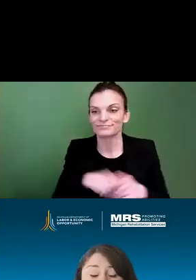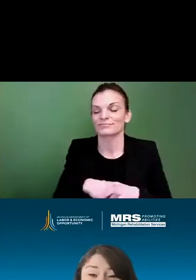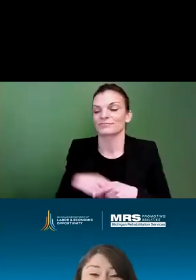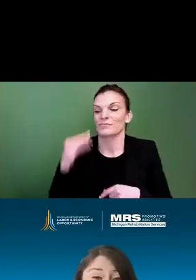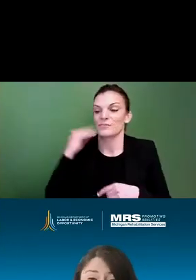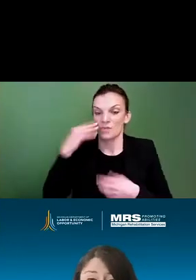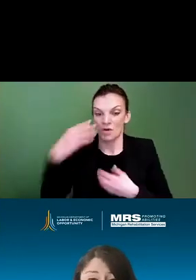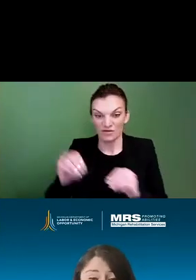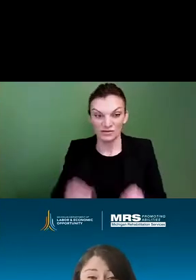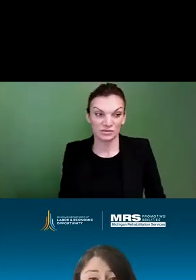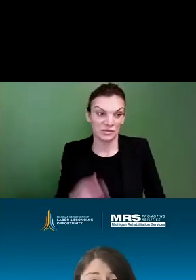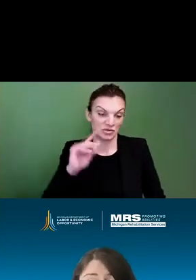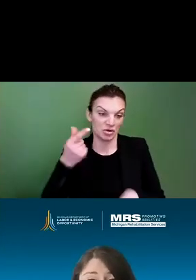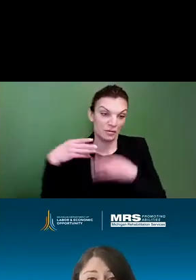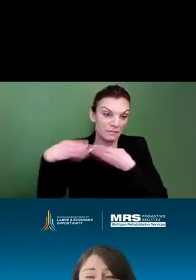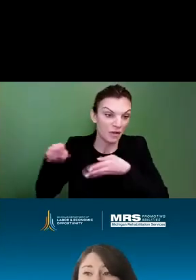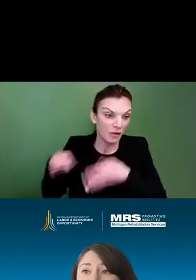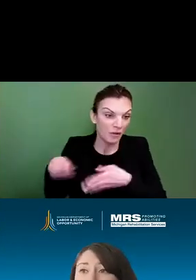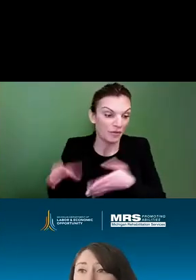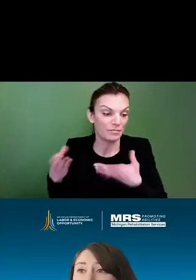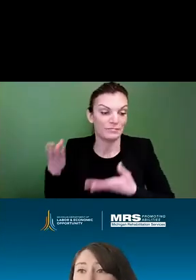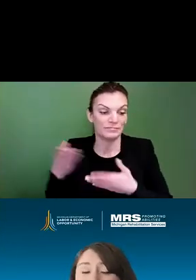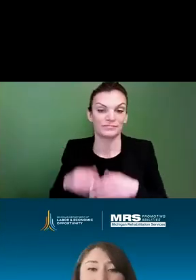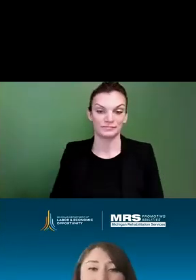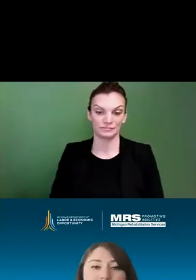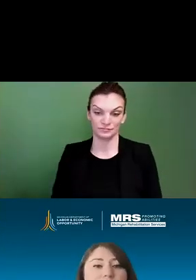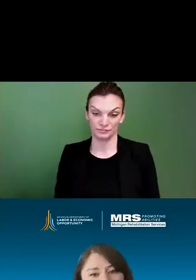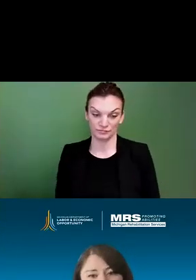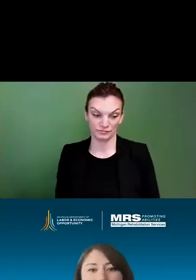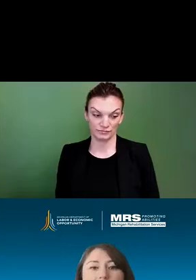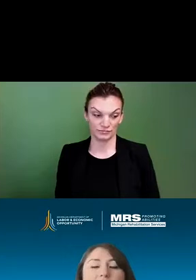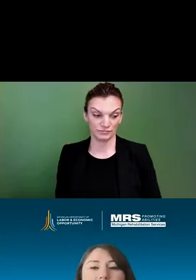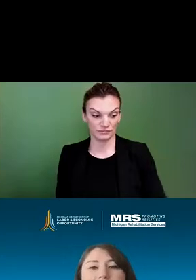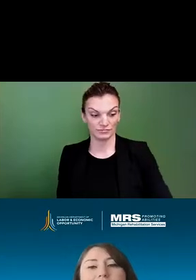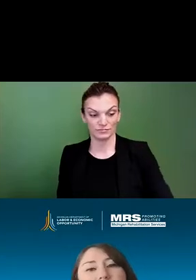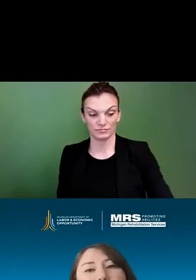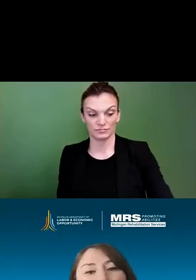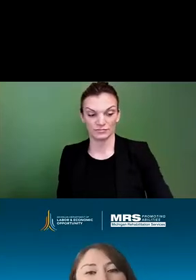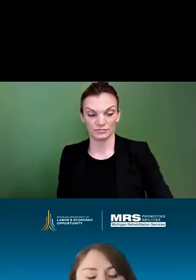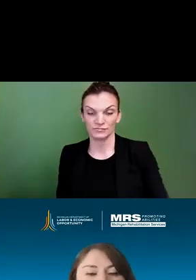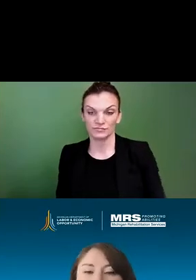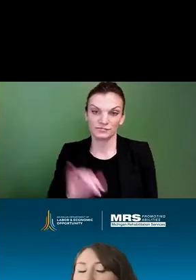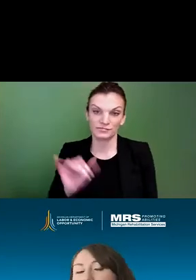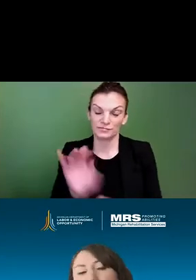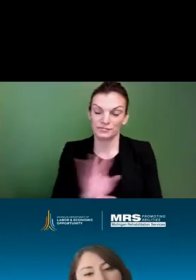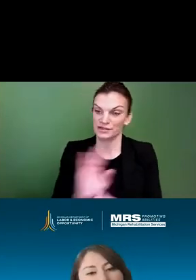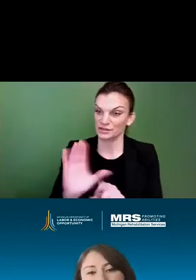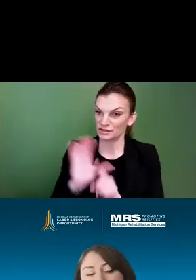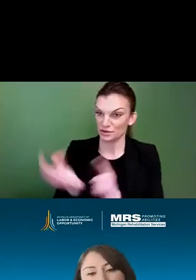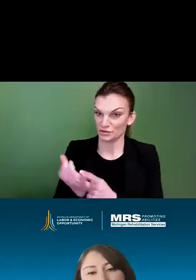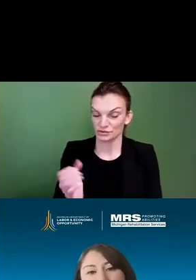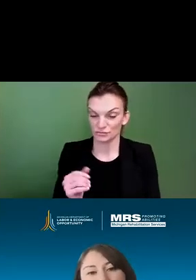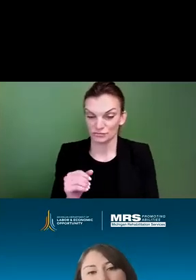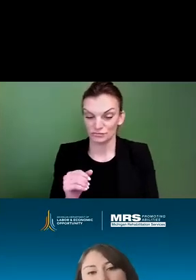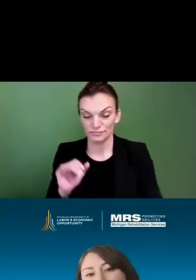well-behaved dog that doesn't bark during a presentation. And then also business culture. And going back to